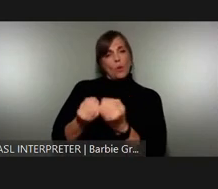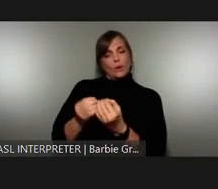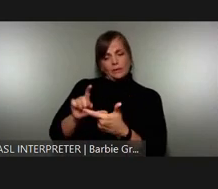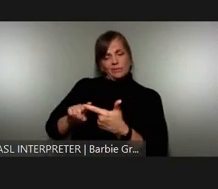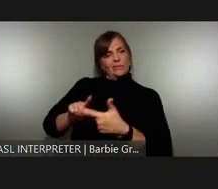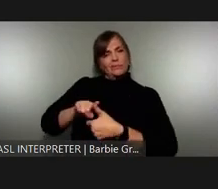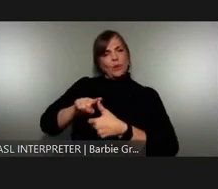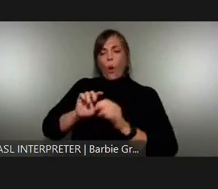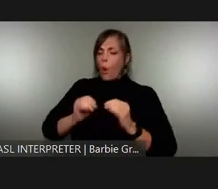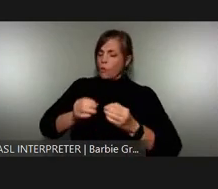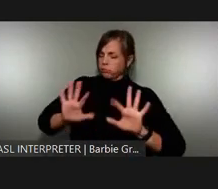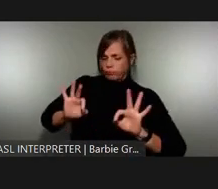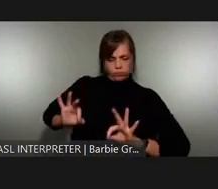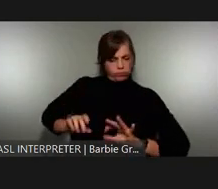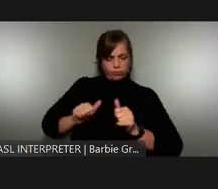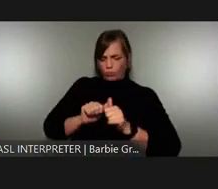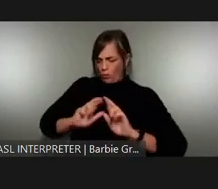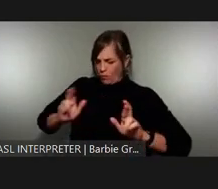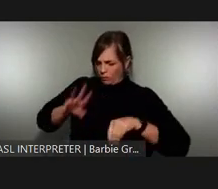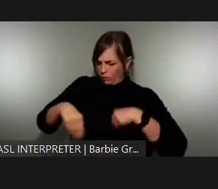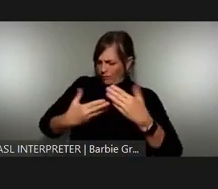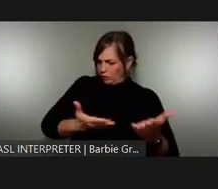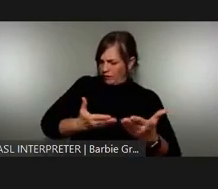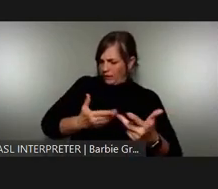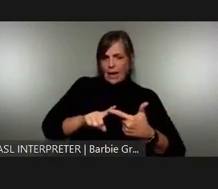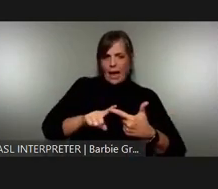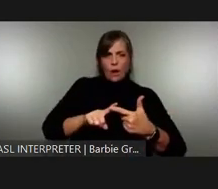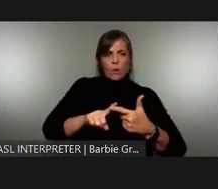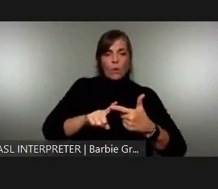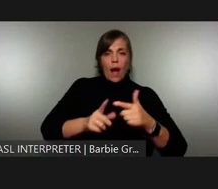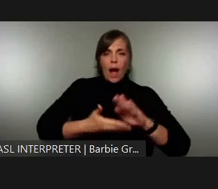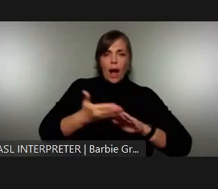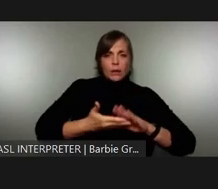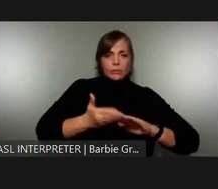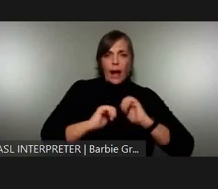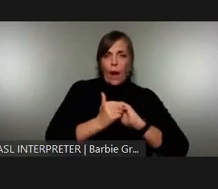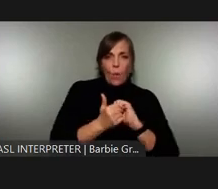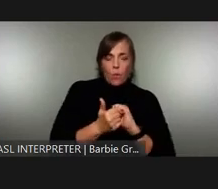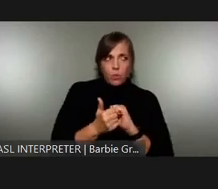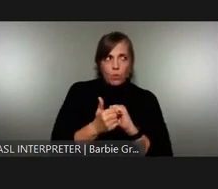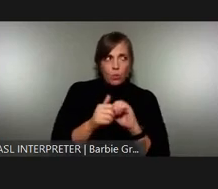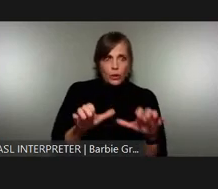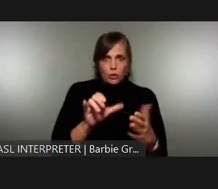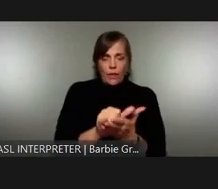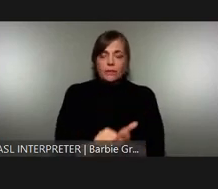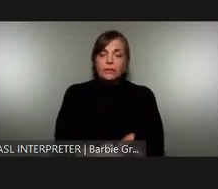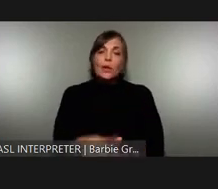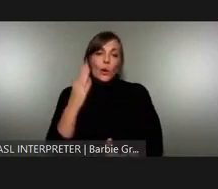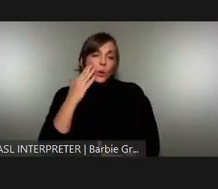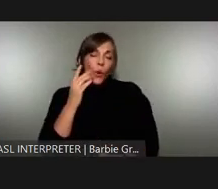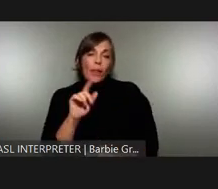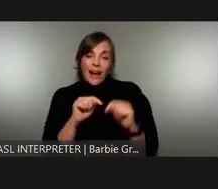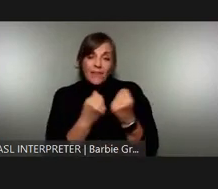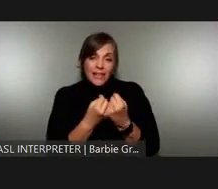that organizationally we're aligned to deliver great value. Now we have to execute. Simply getting Tom Brady onto your